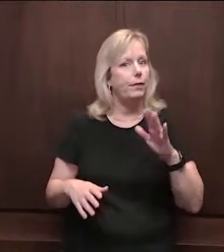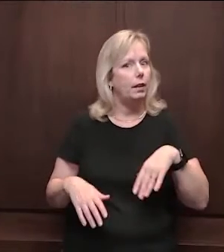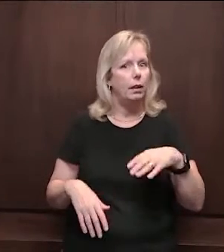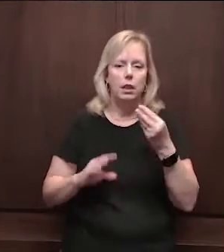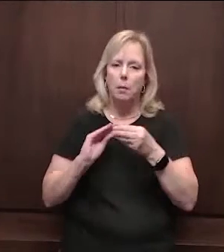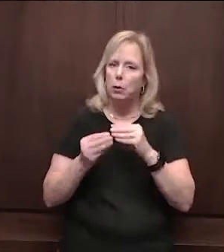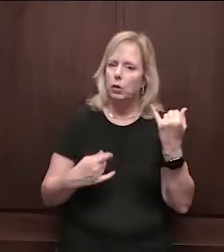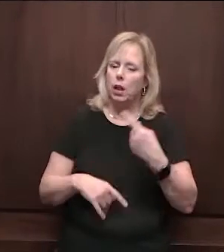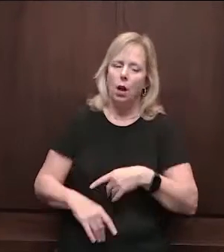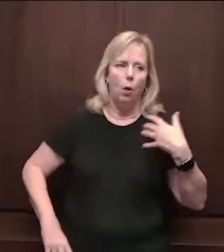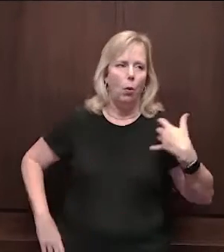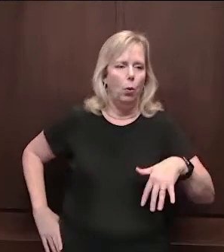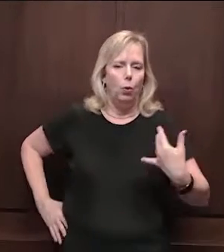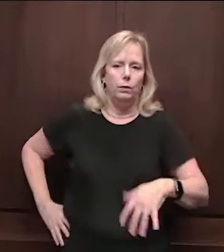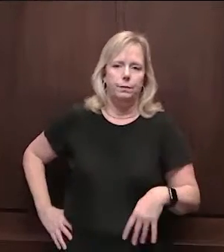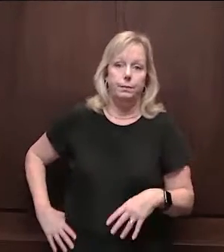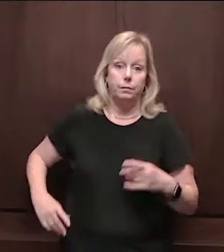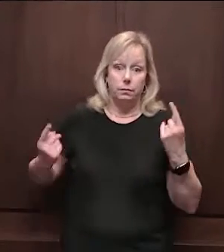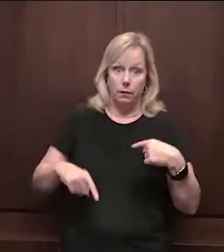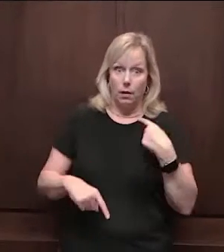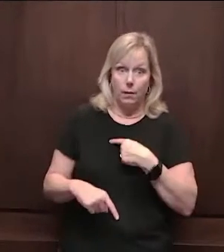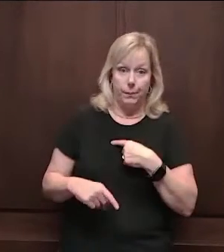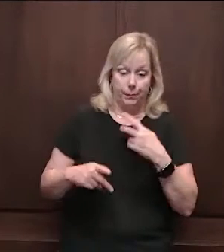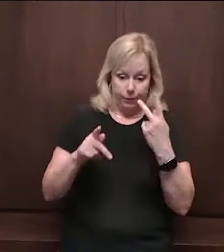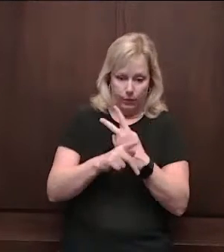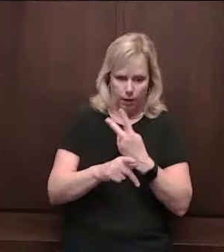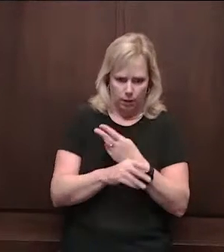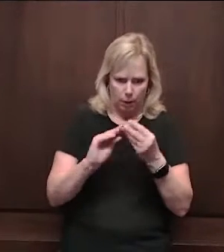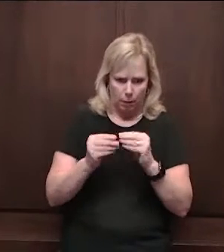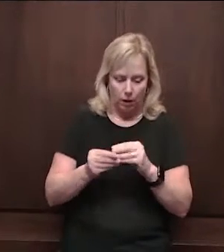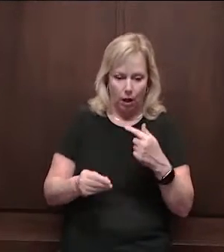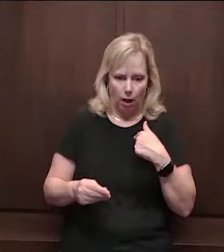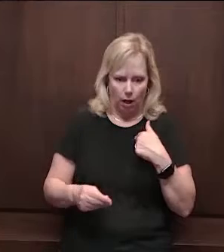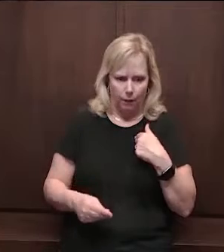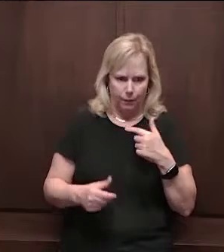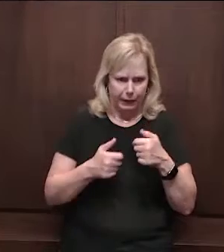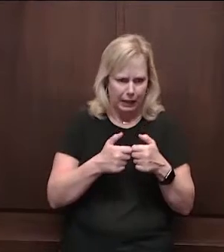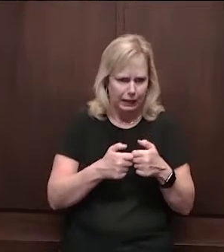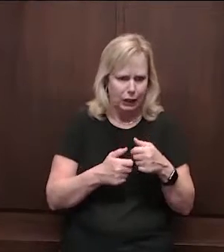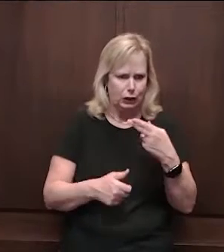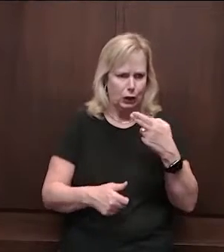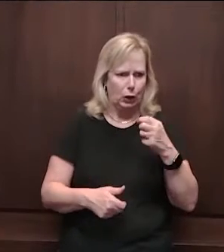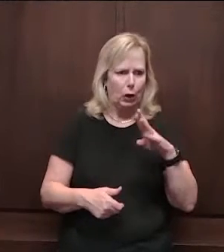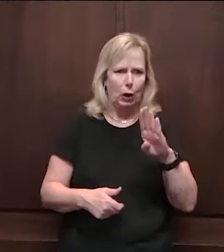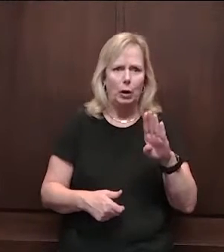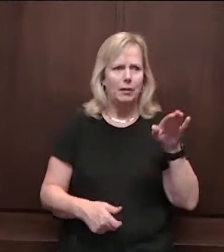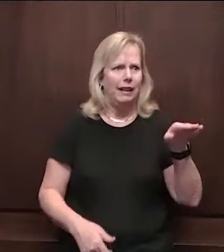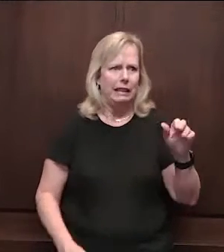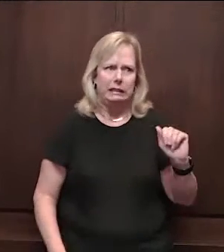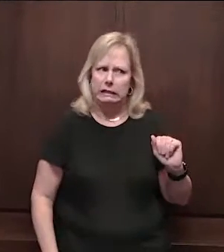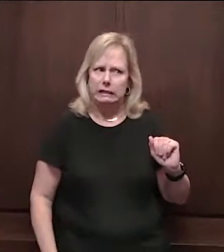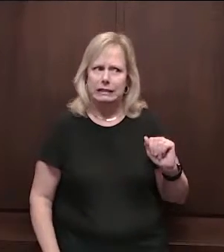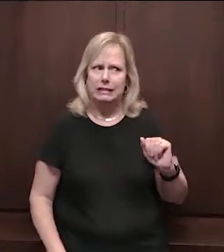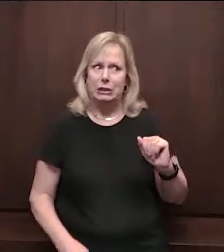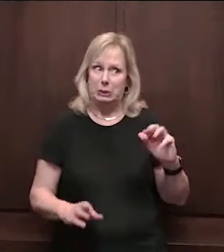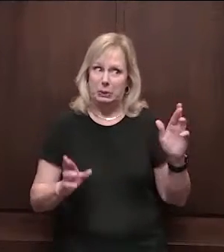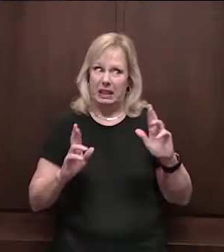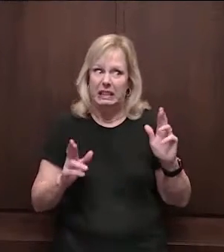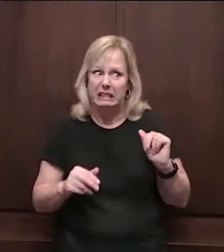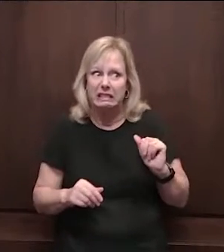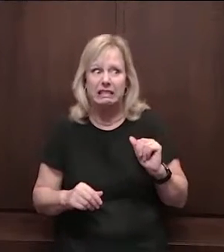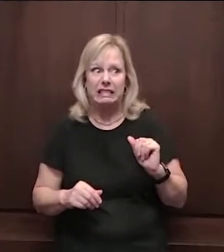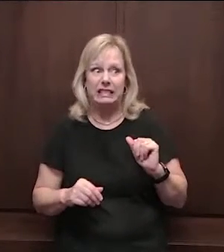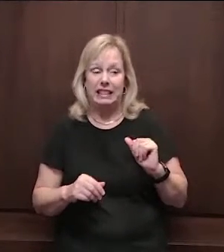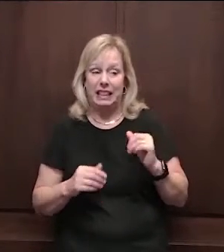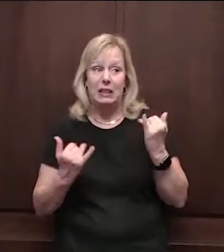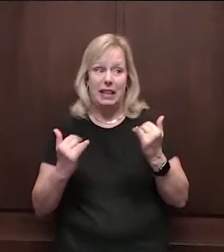mean, when we were tallying up our numbers, I texted over to Herb and I said, hang on to your chair because we hit